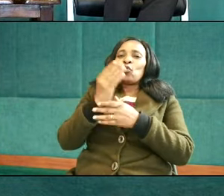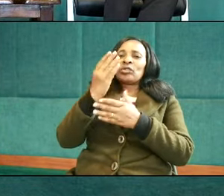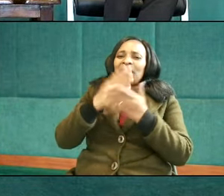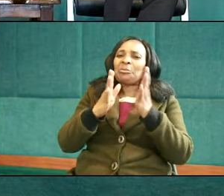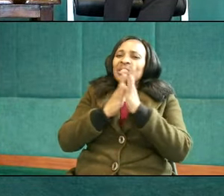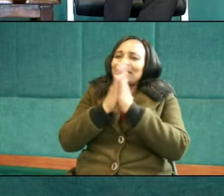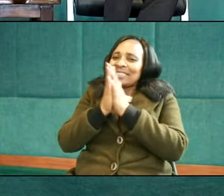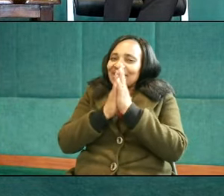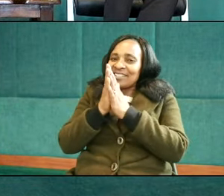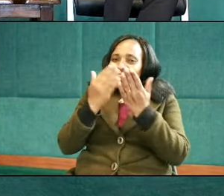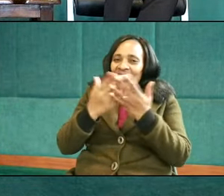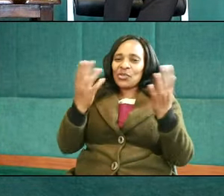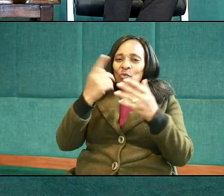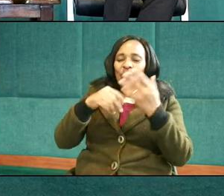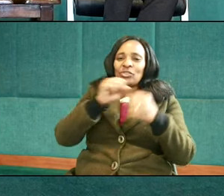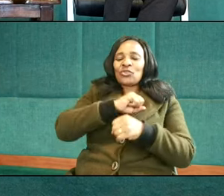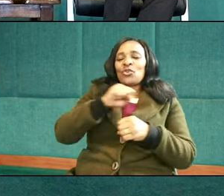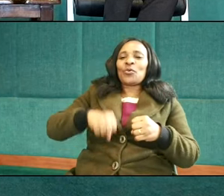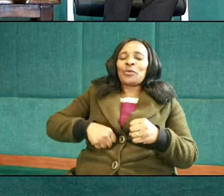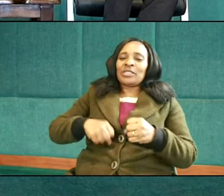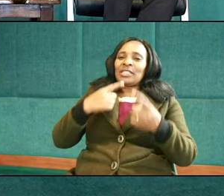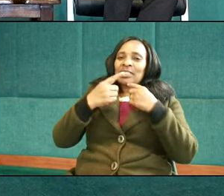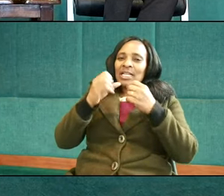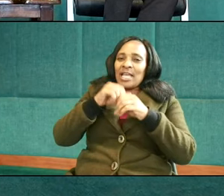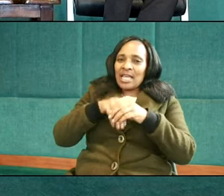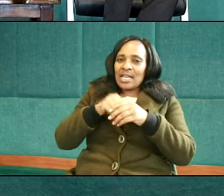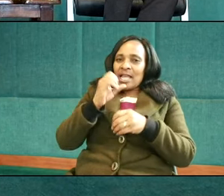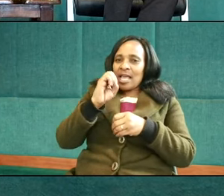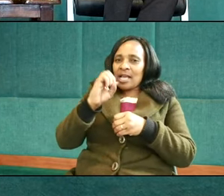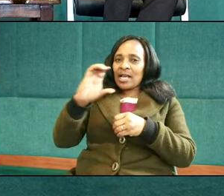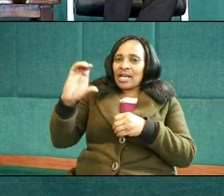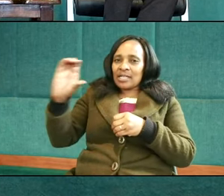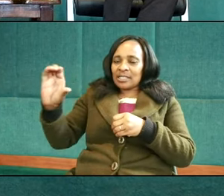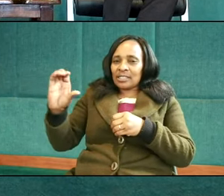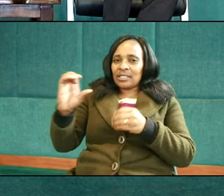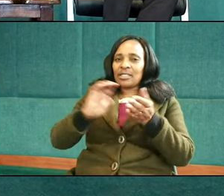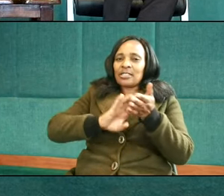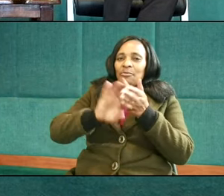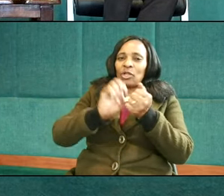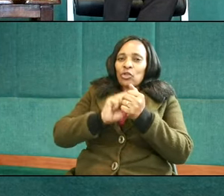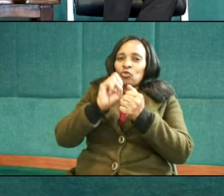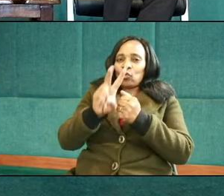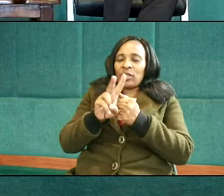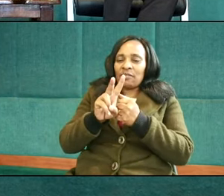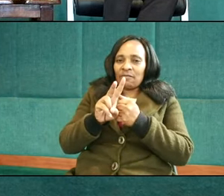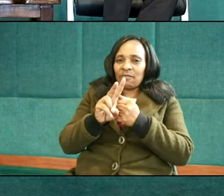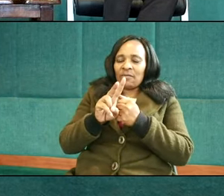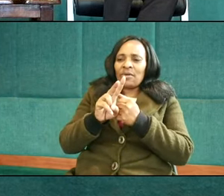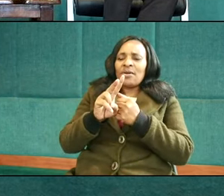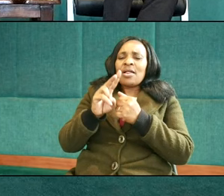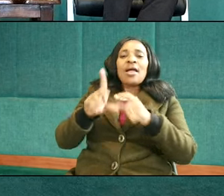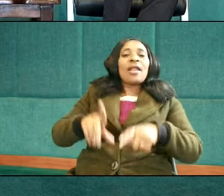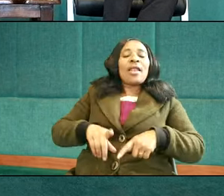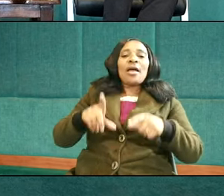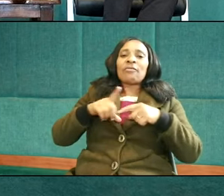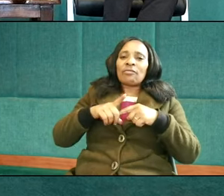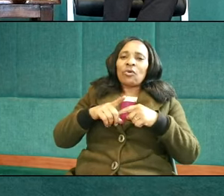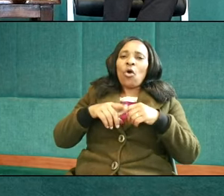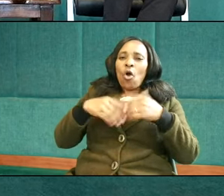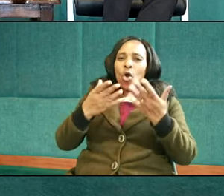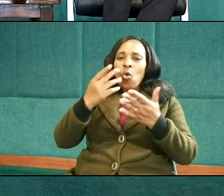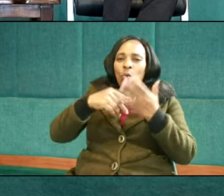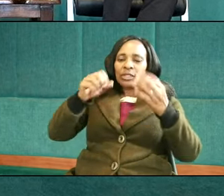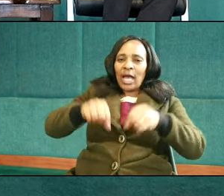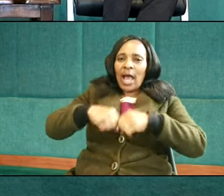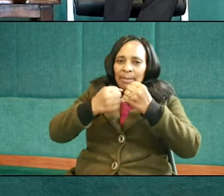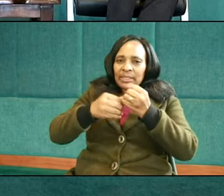find about what Solomon says in Ecclesiastes 12 about the life that, what happens at the end of